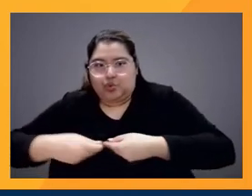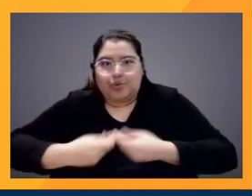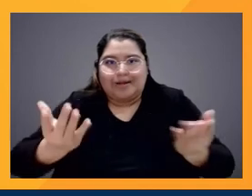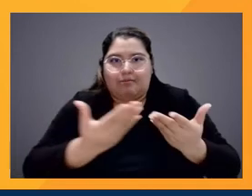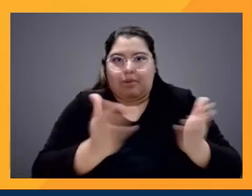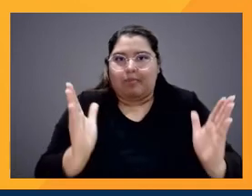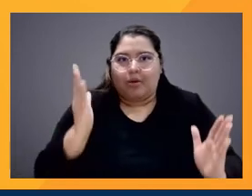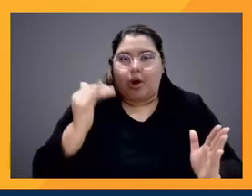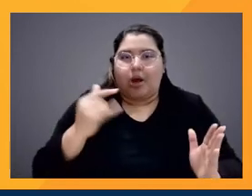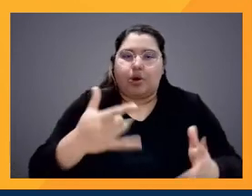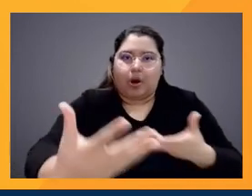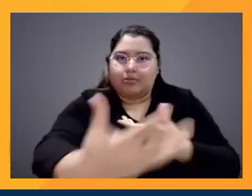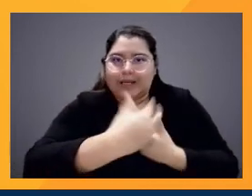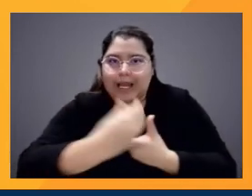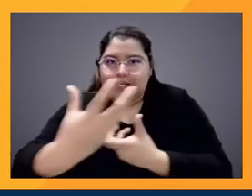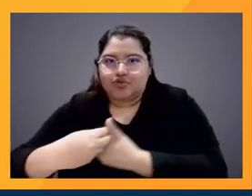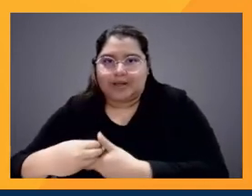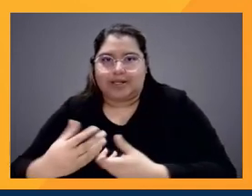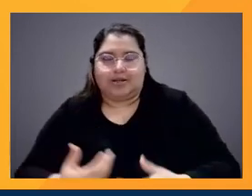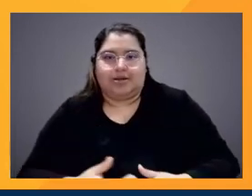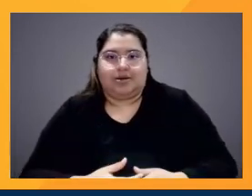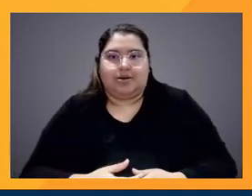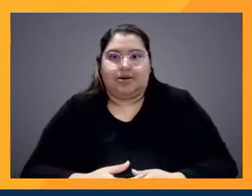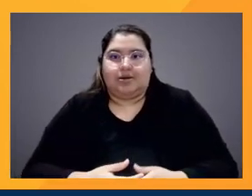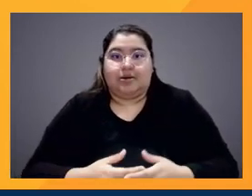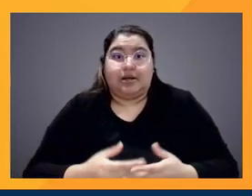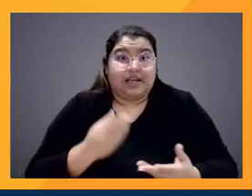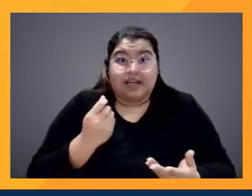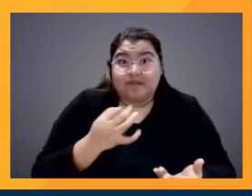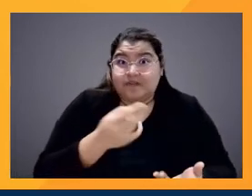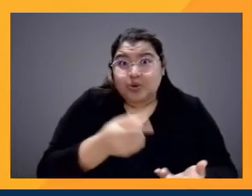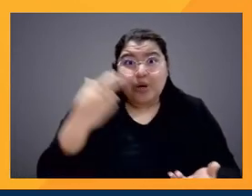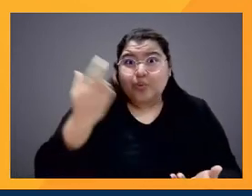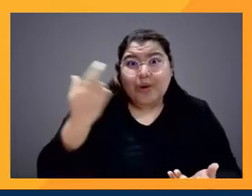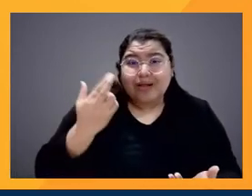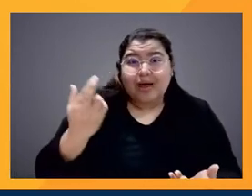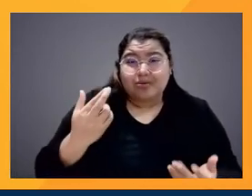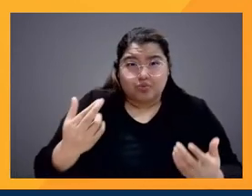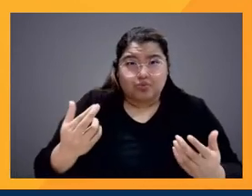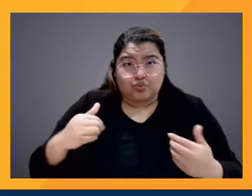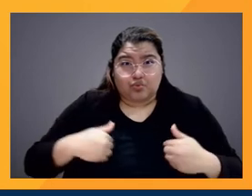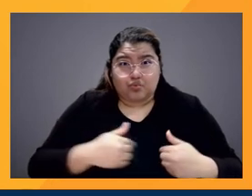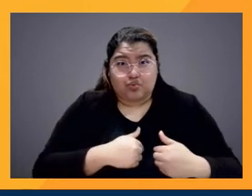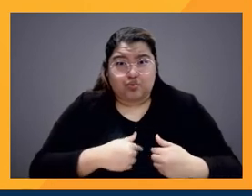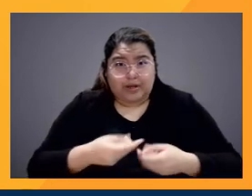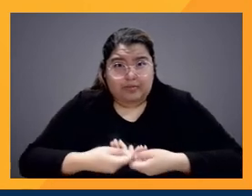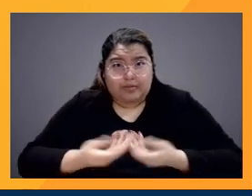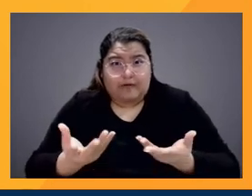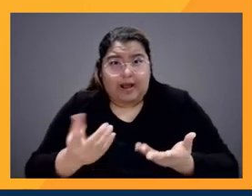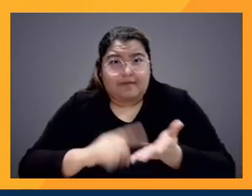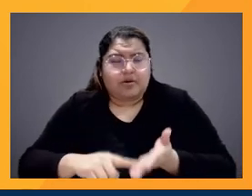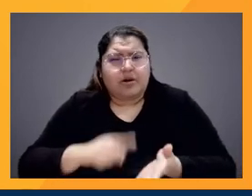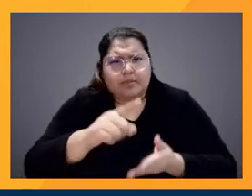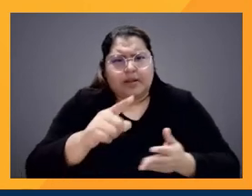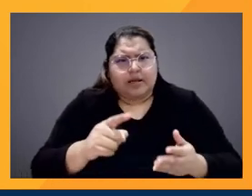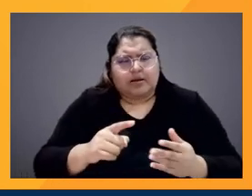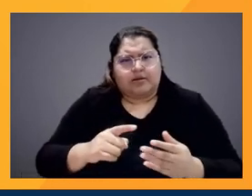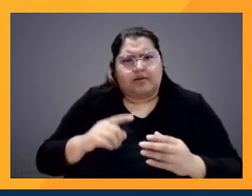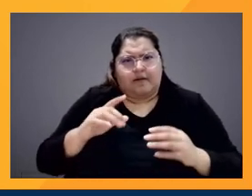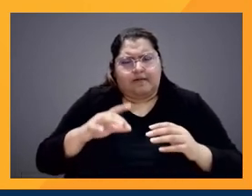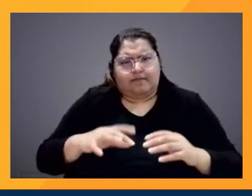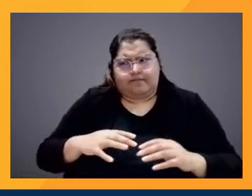thinking about as they log off of this session and go into the next session. So Christina, I'll start with you.